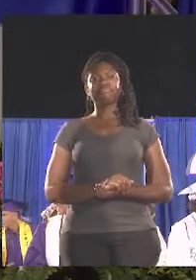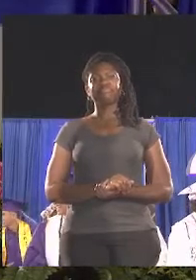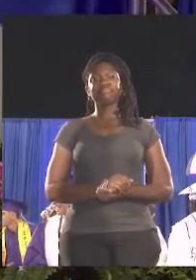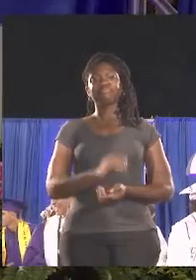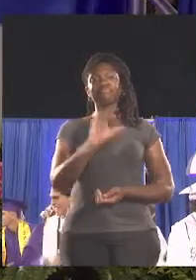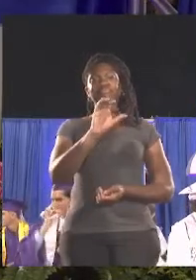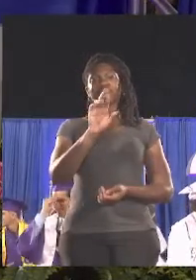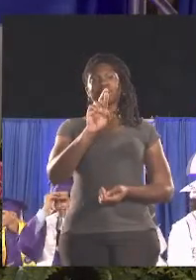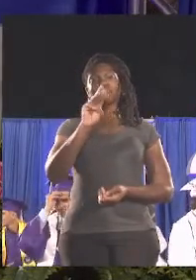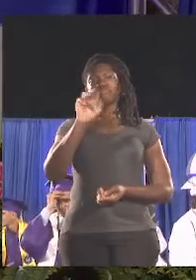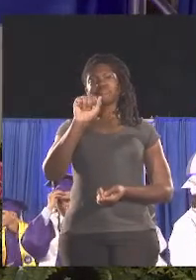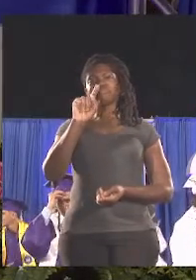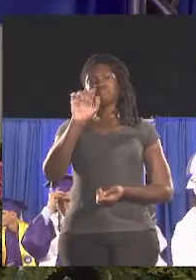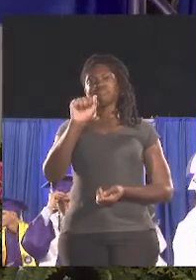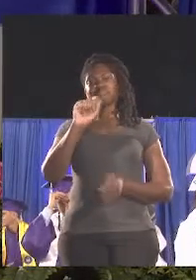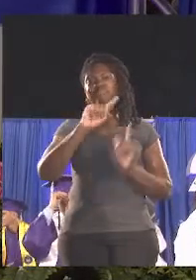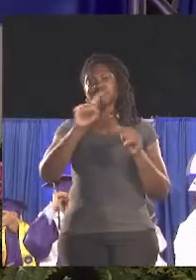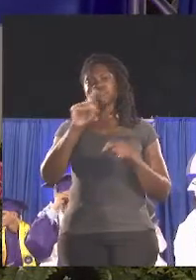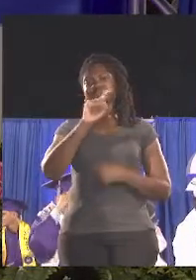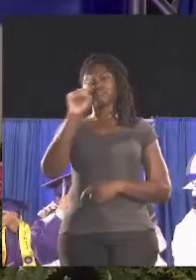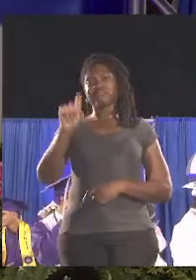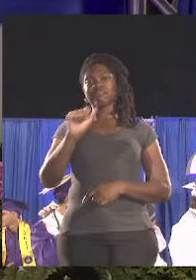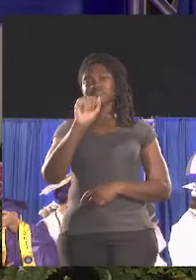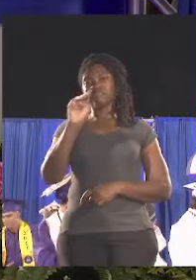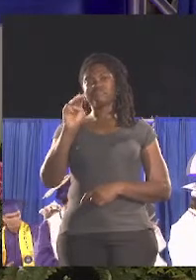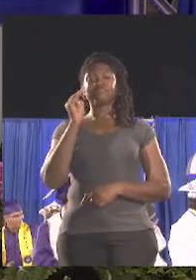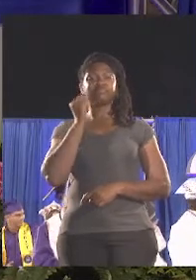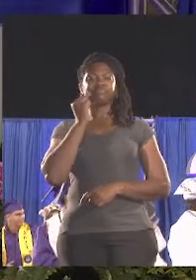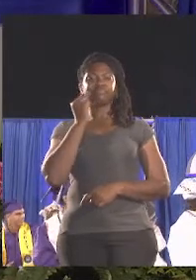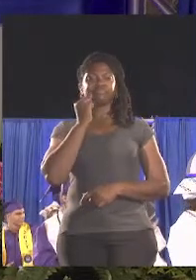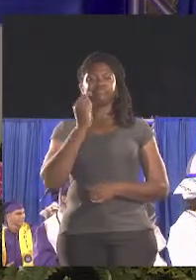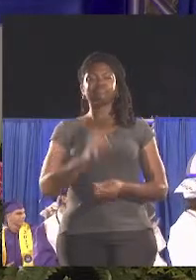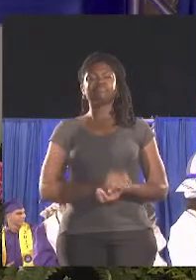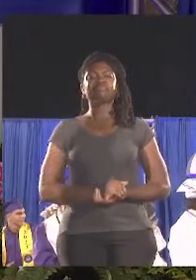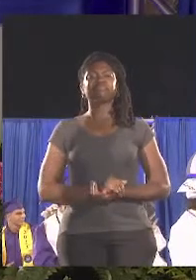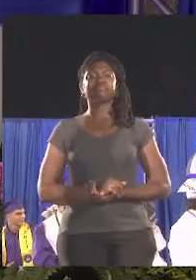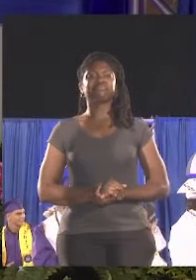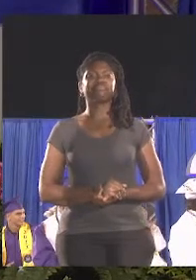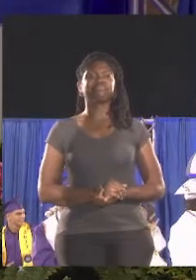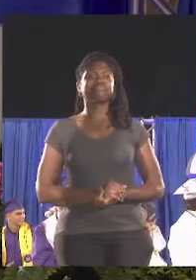Chloe R. Mata, Texas A&M University, San Antonio.